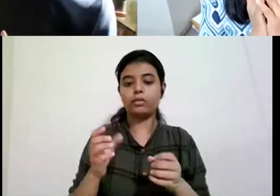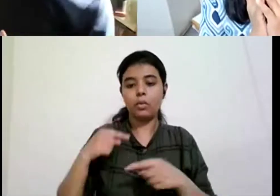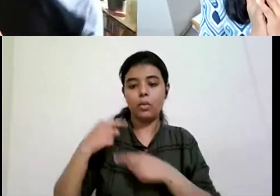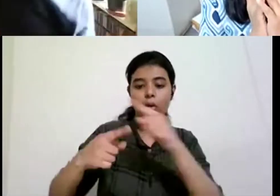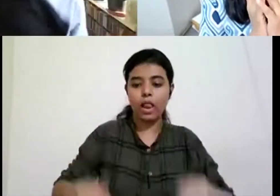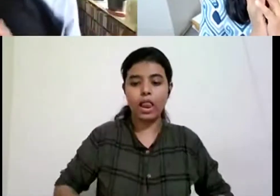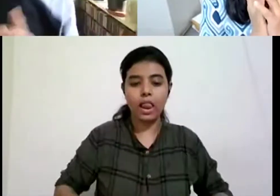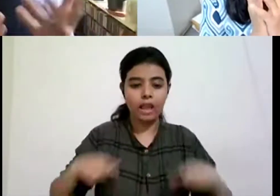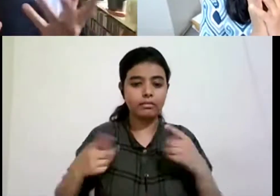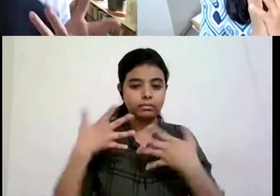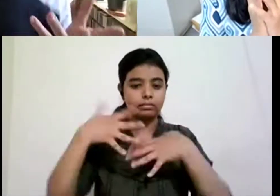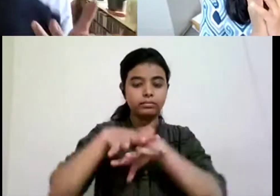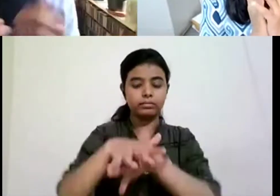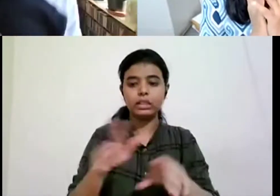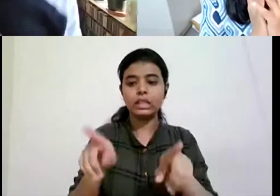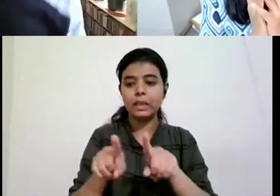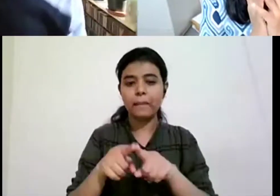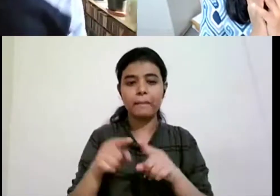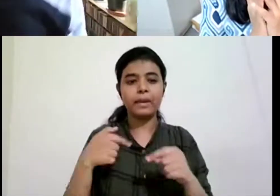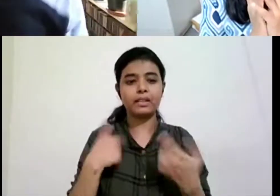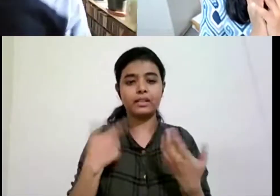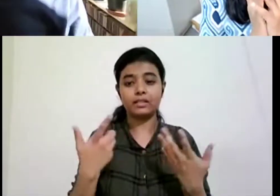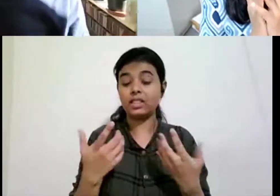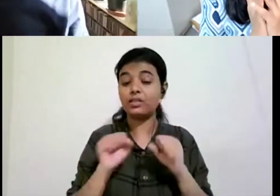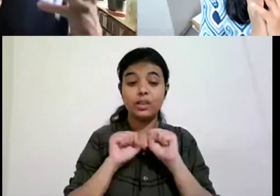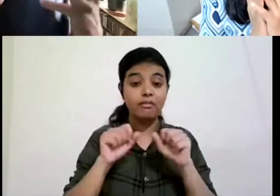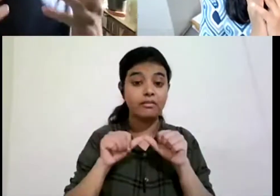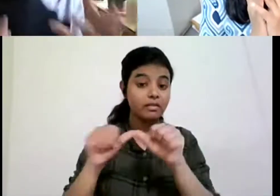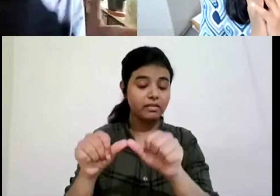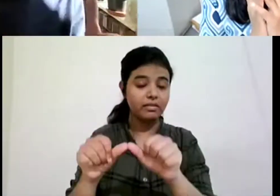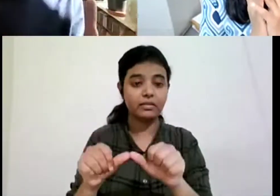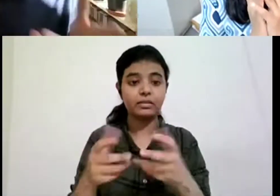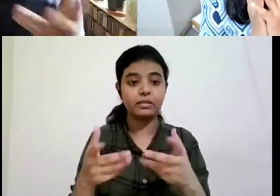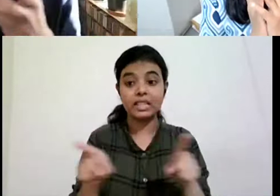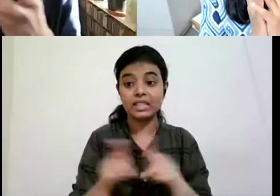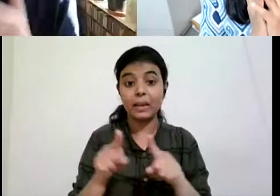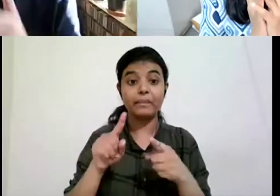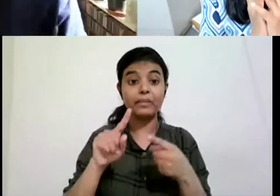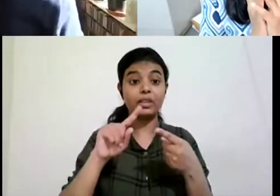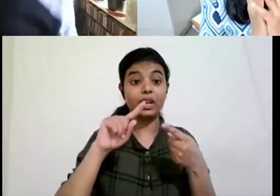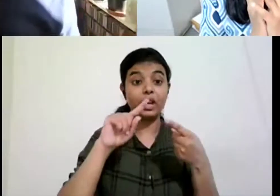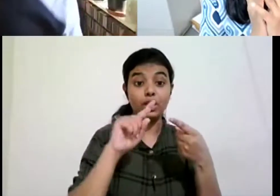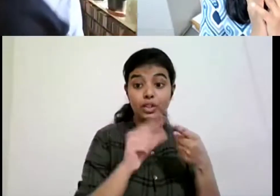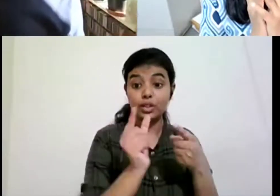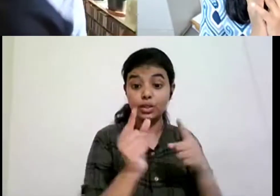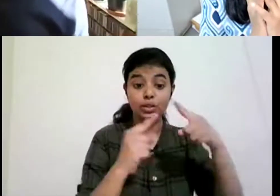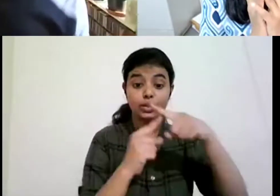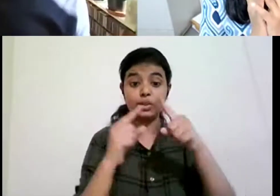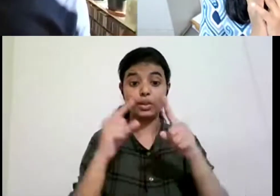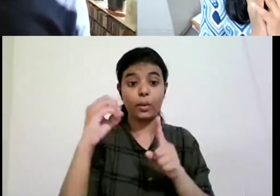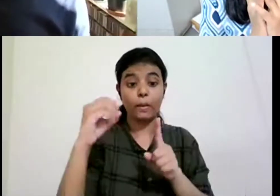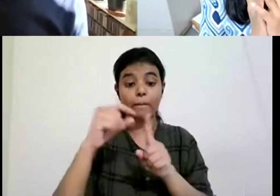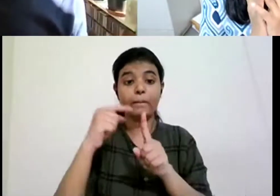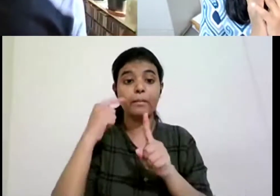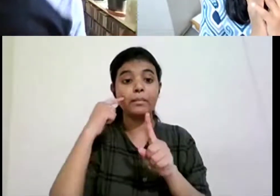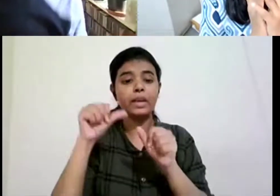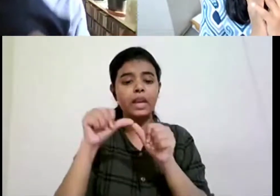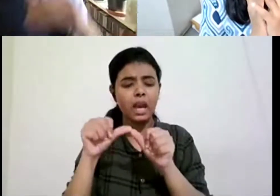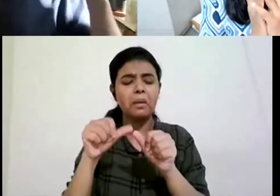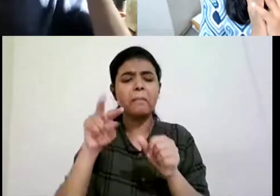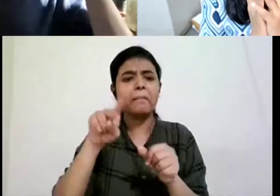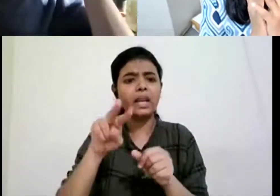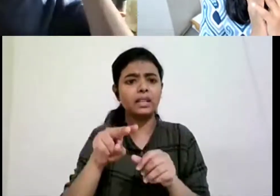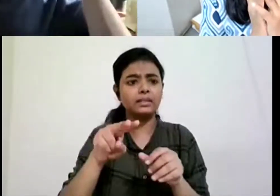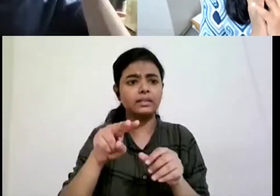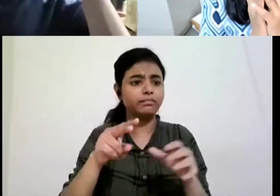is exactly what is so difficult to answer, because an utopia is an utopia. And my feeling is